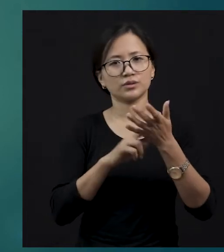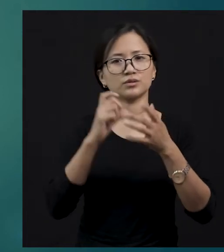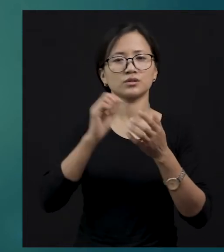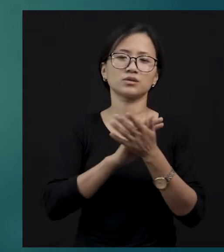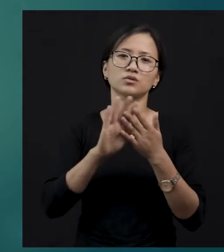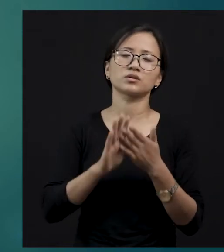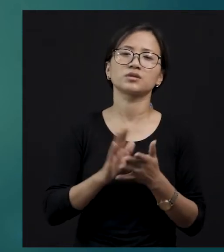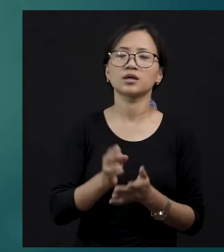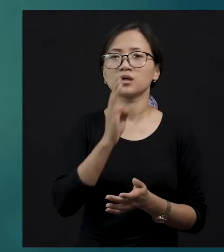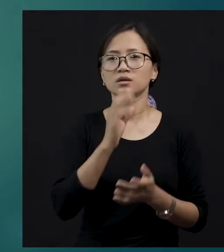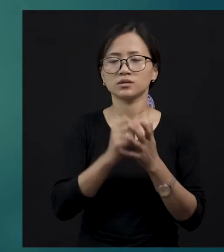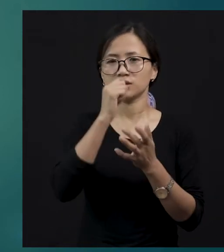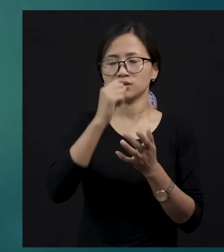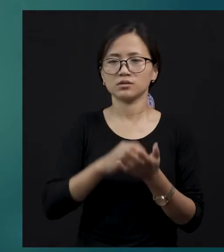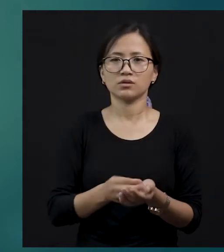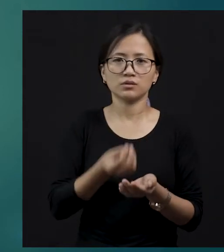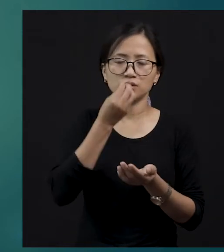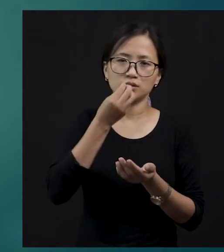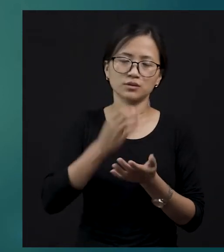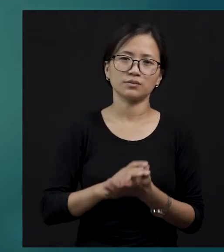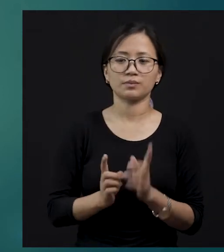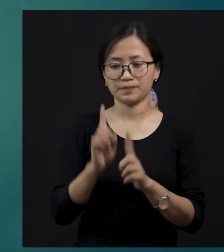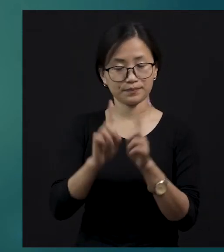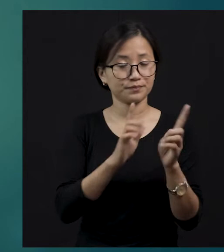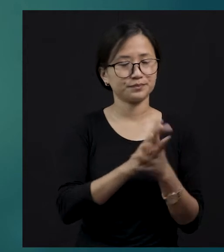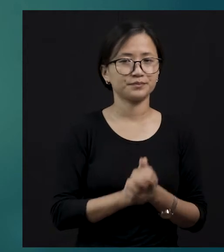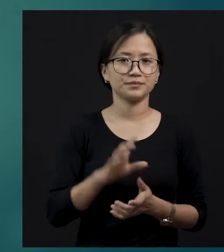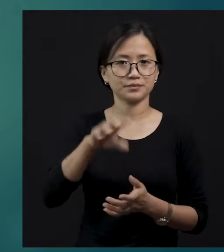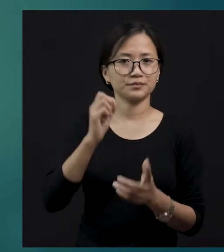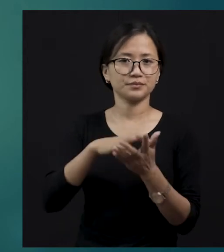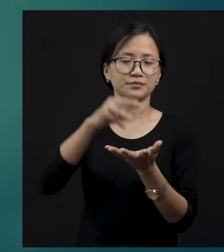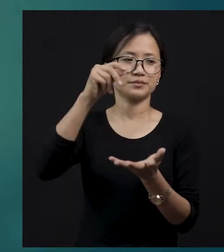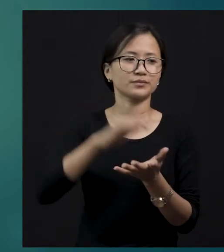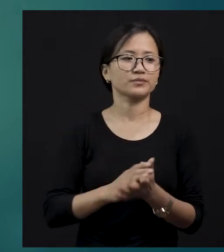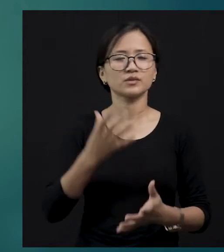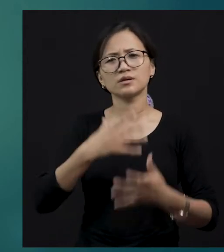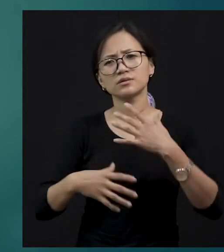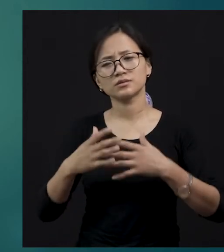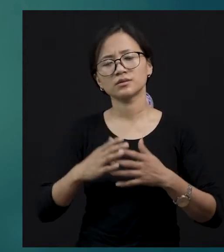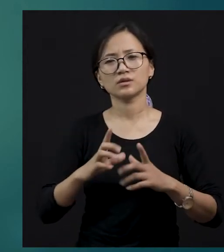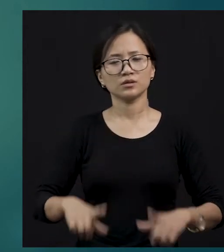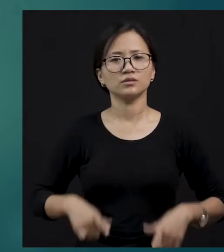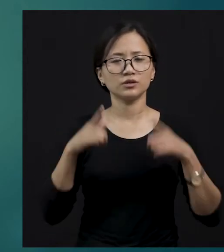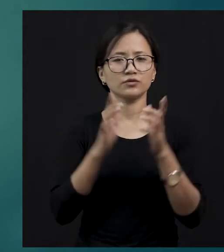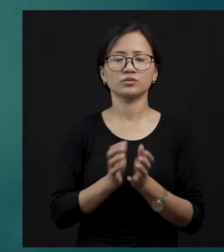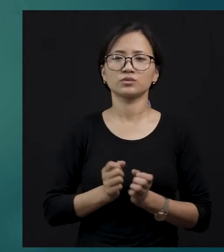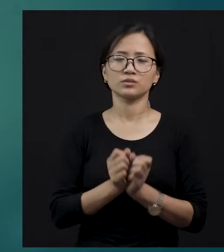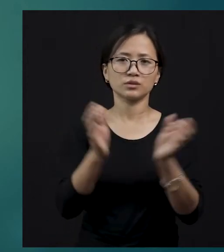satisfy their thirst by eating the plants that are found in the desert, and they can even survive up to 10 months without